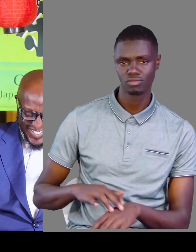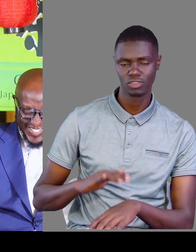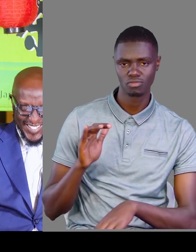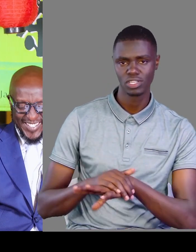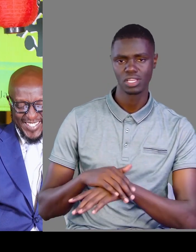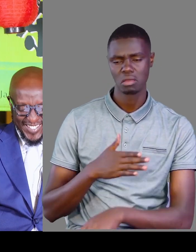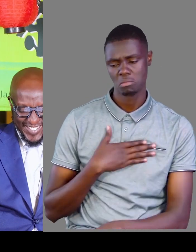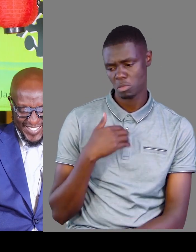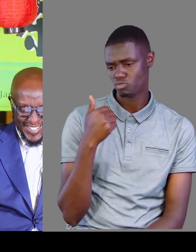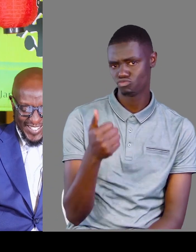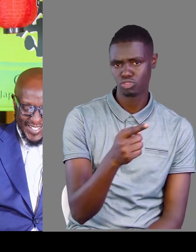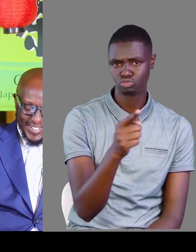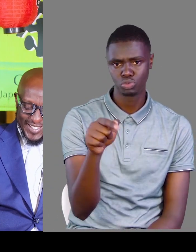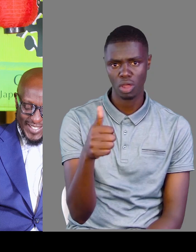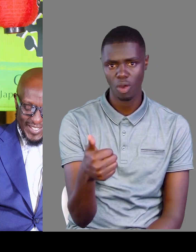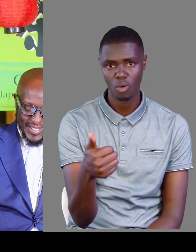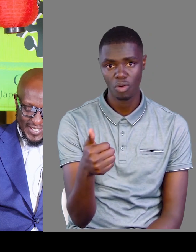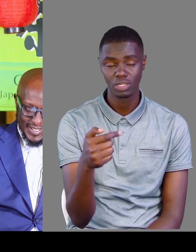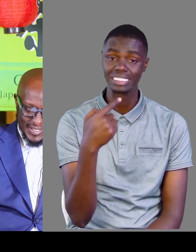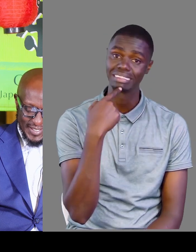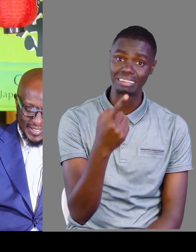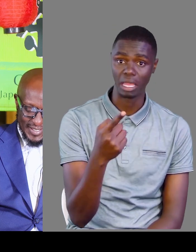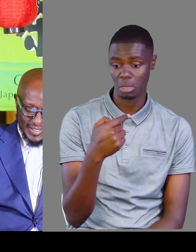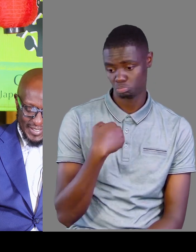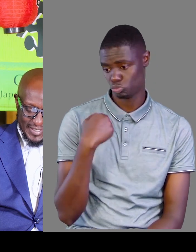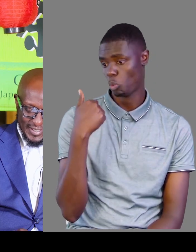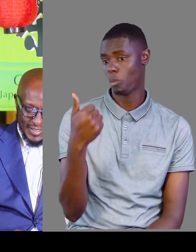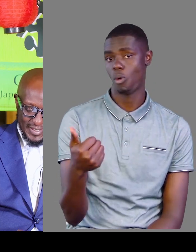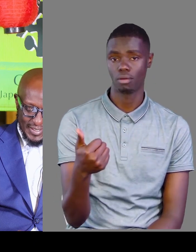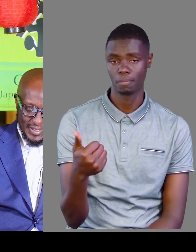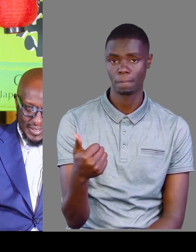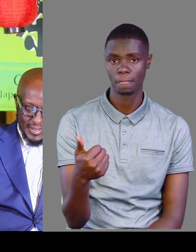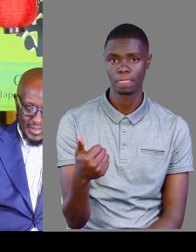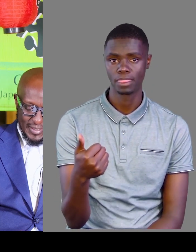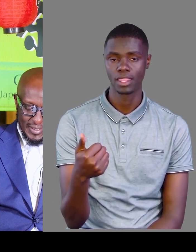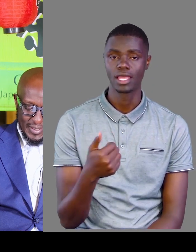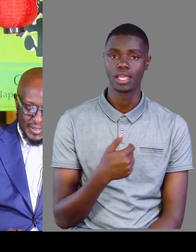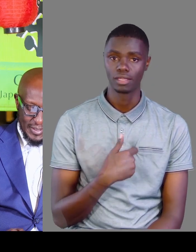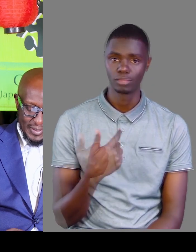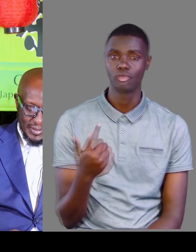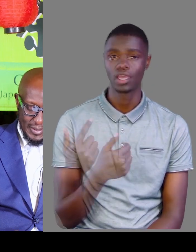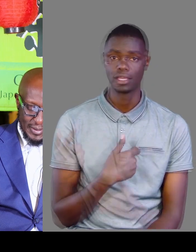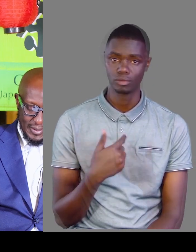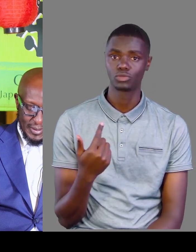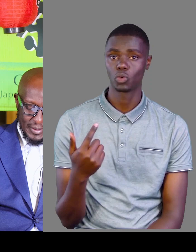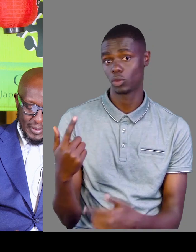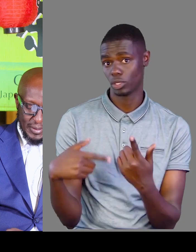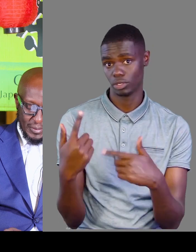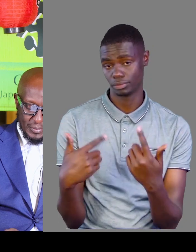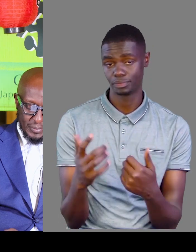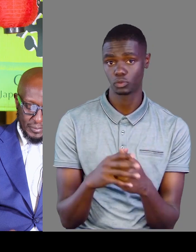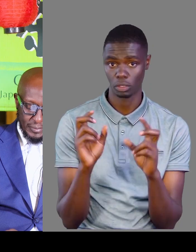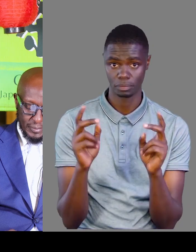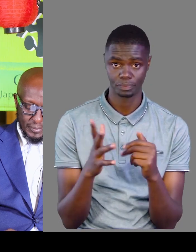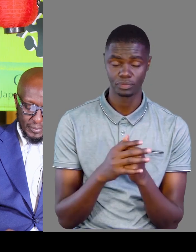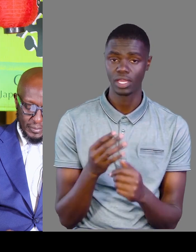poa, mi niko poa, ni muko vipi? So just say niko poa, sawa sawa. When it comes to that part, nimekula sembe, you give me